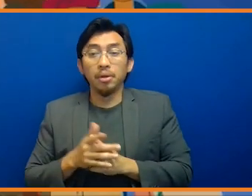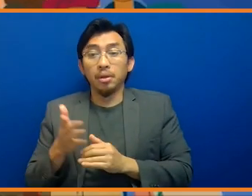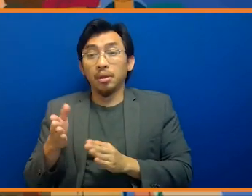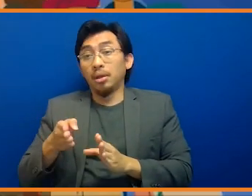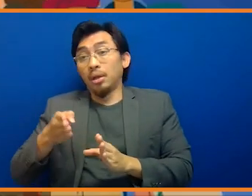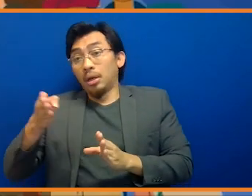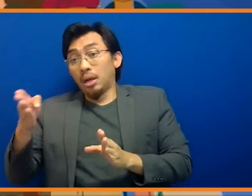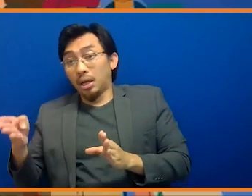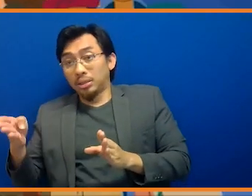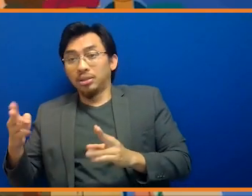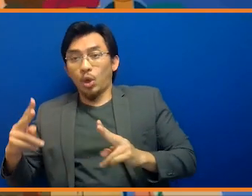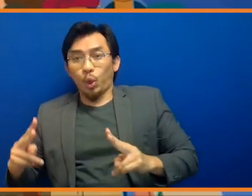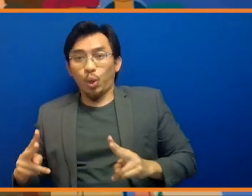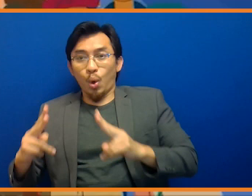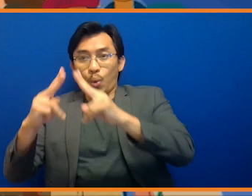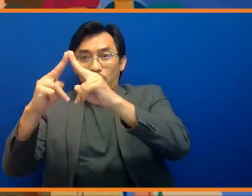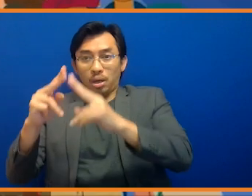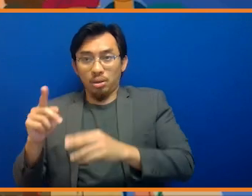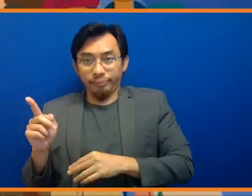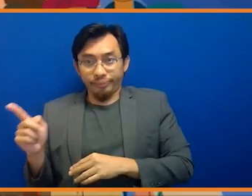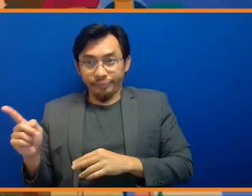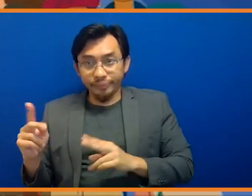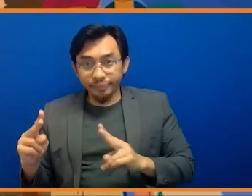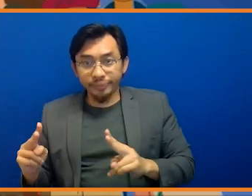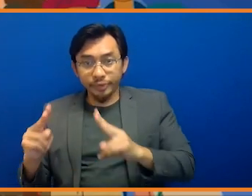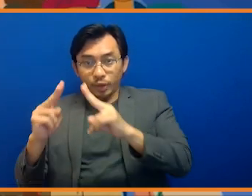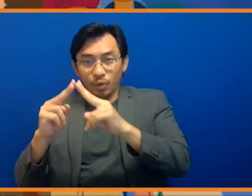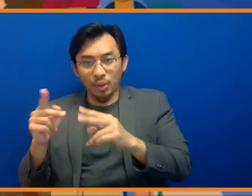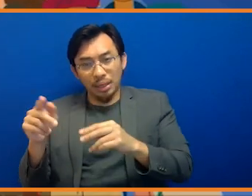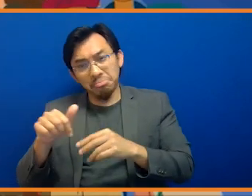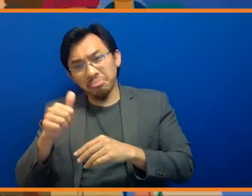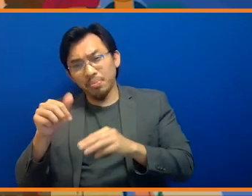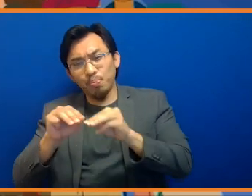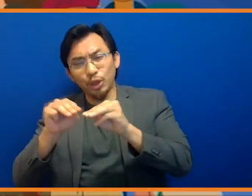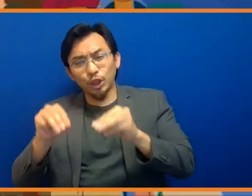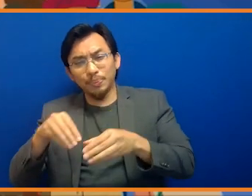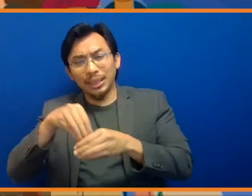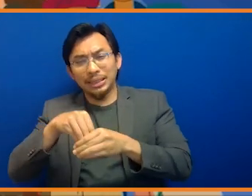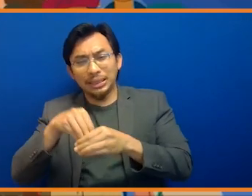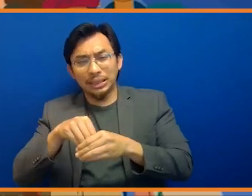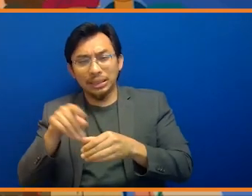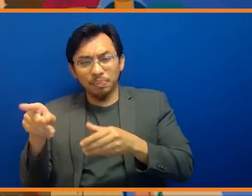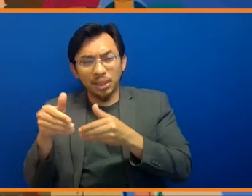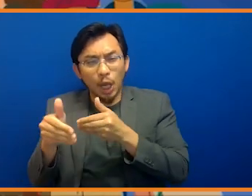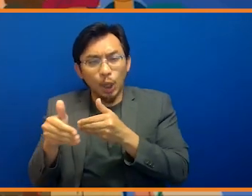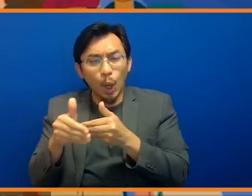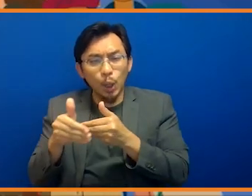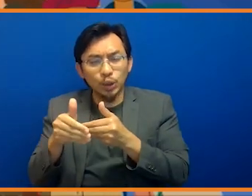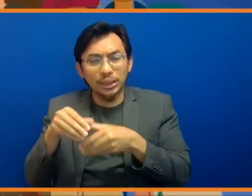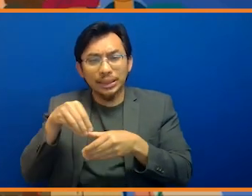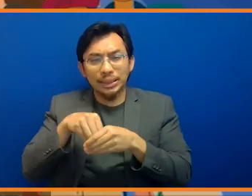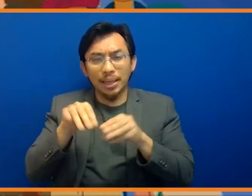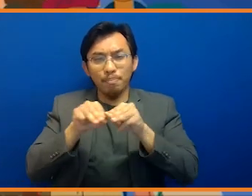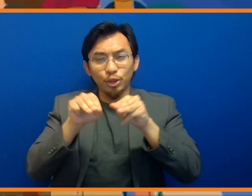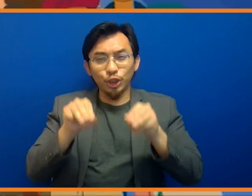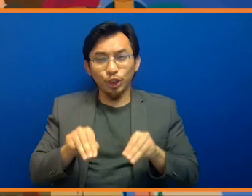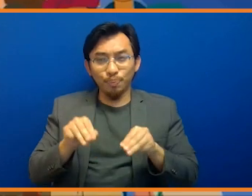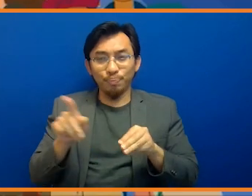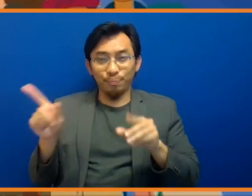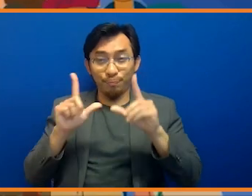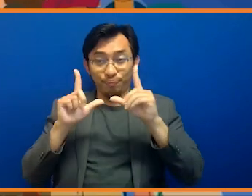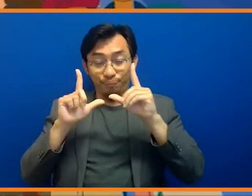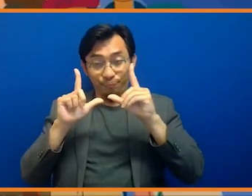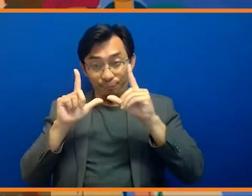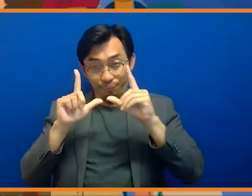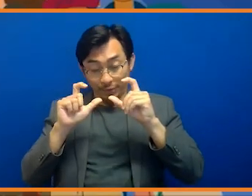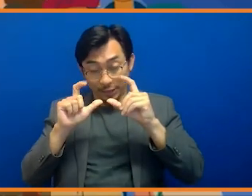then beside this tower, there is another museum inside, just very close by. And inside the museum, we can